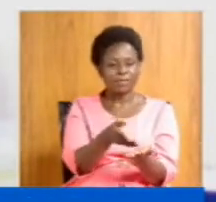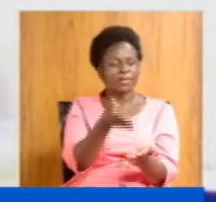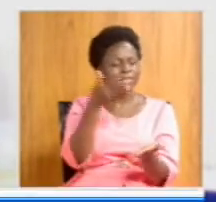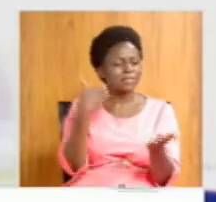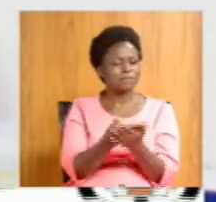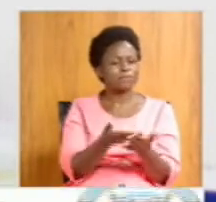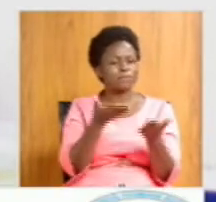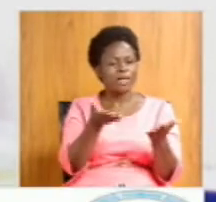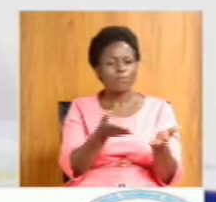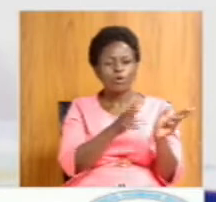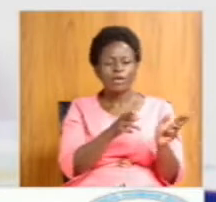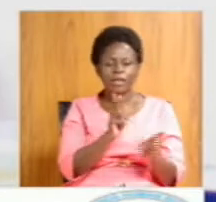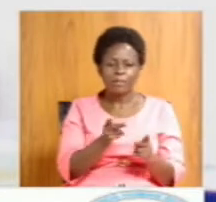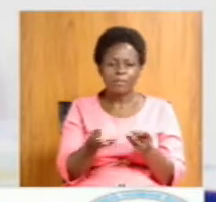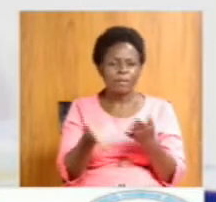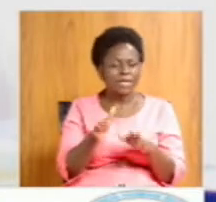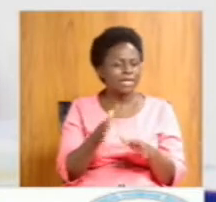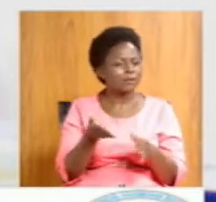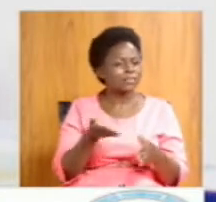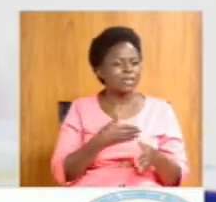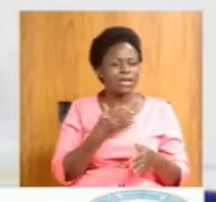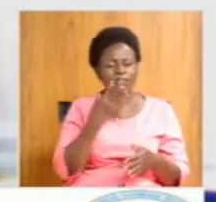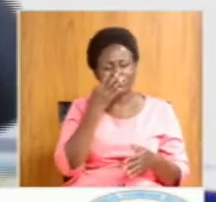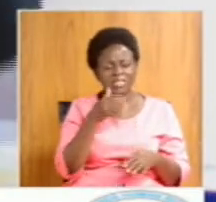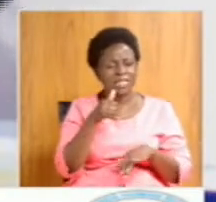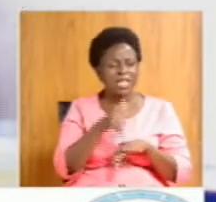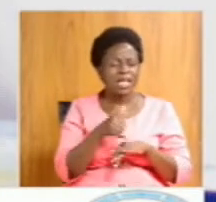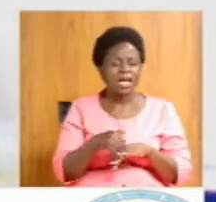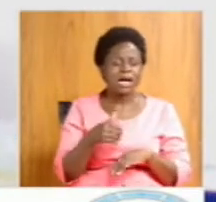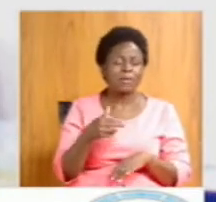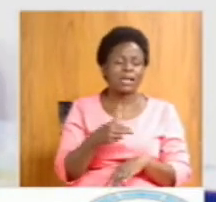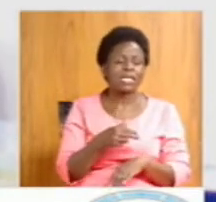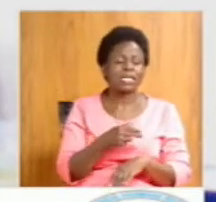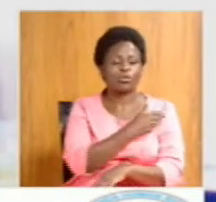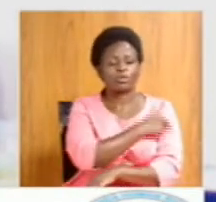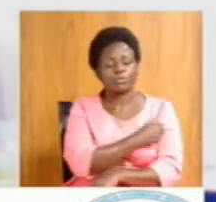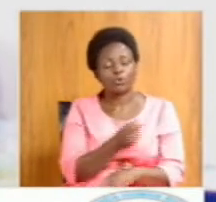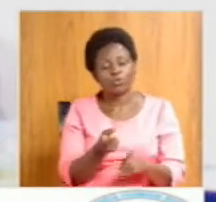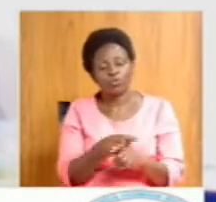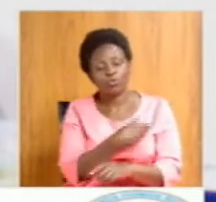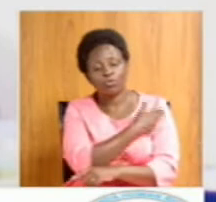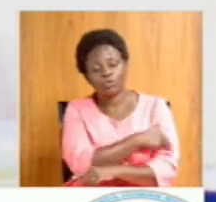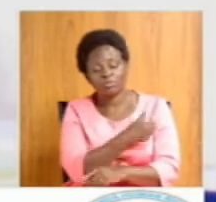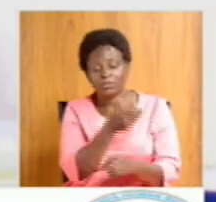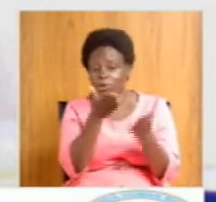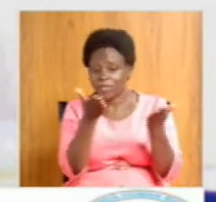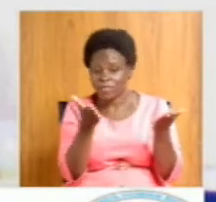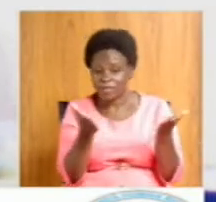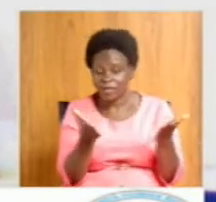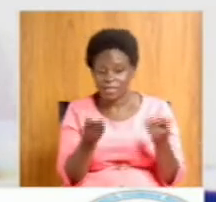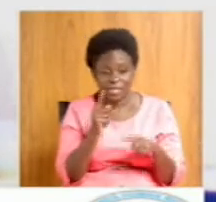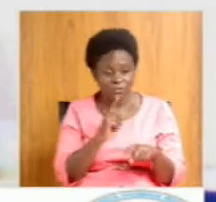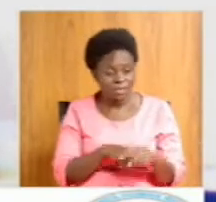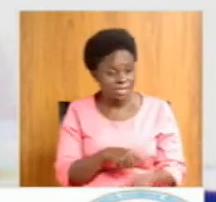have been there ordinary people are dying because they lack oxygen in a hospital in a hospital whatever it is it's now